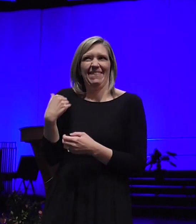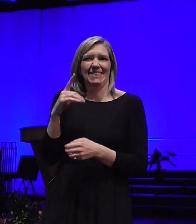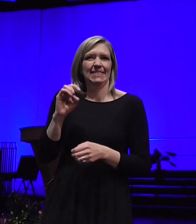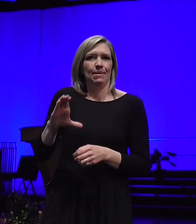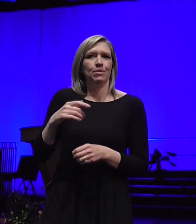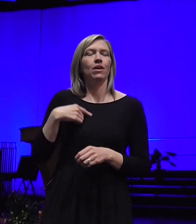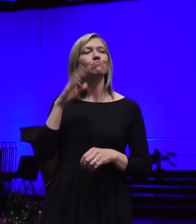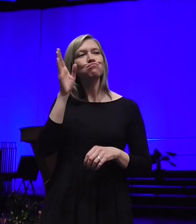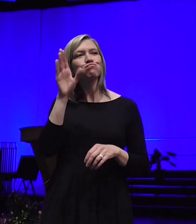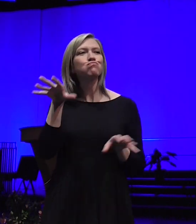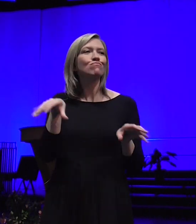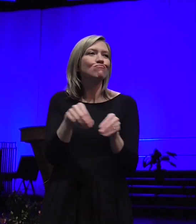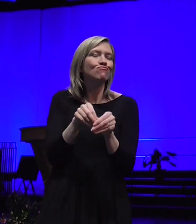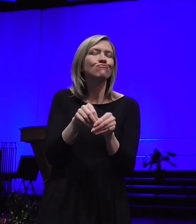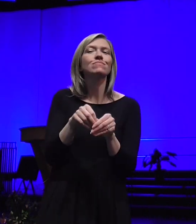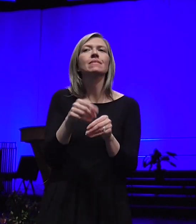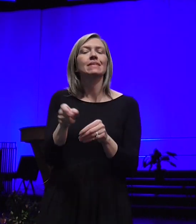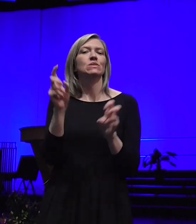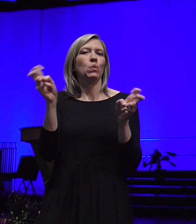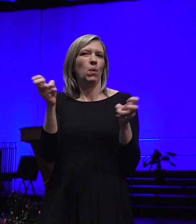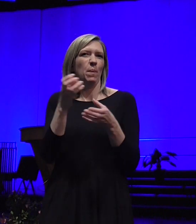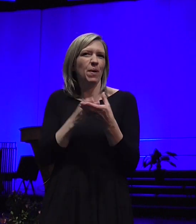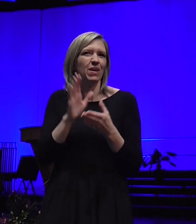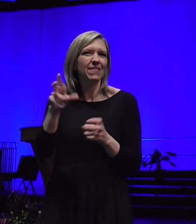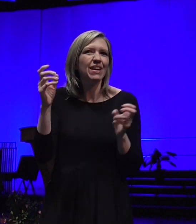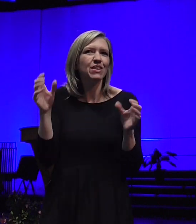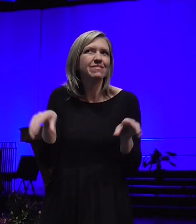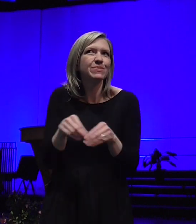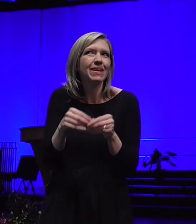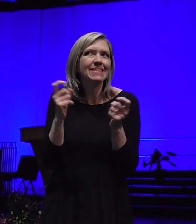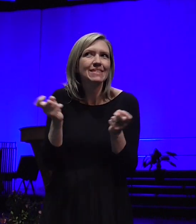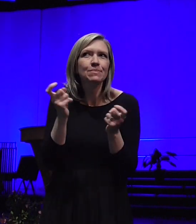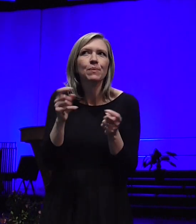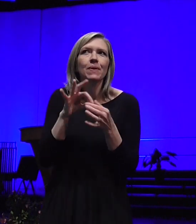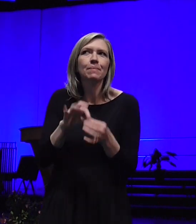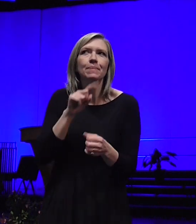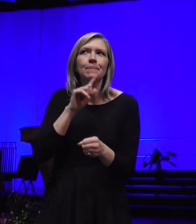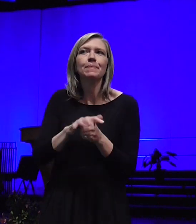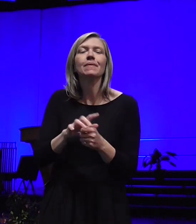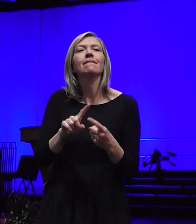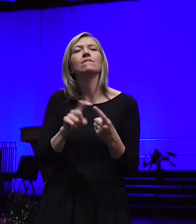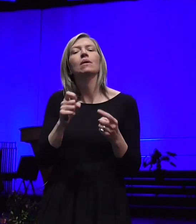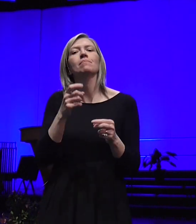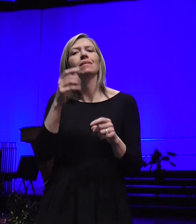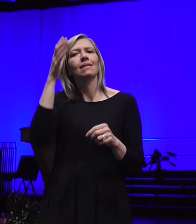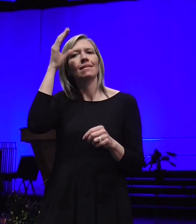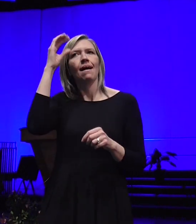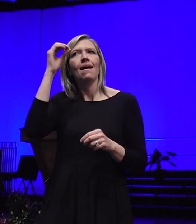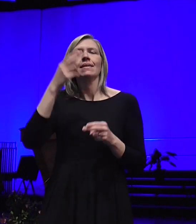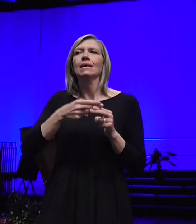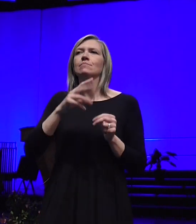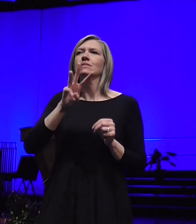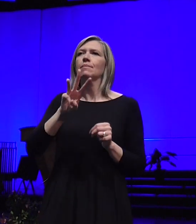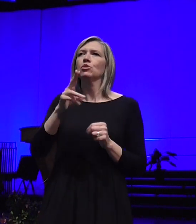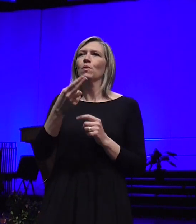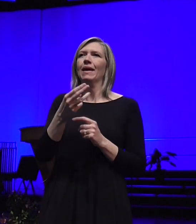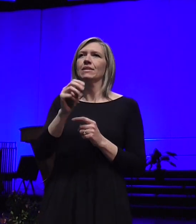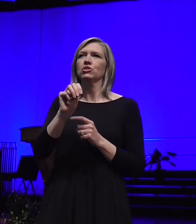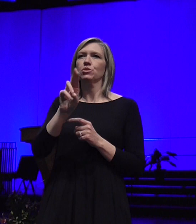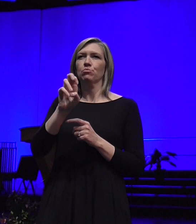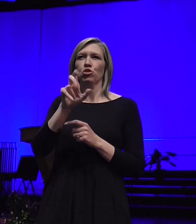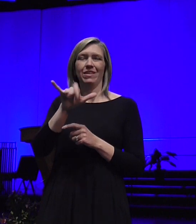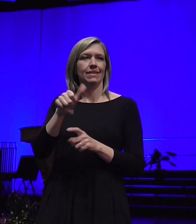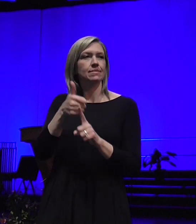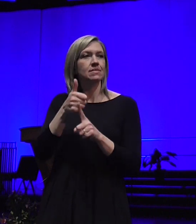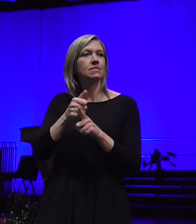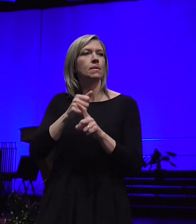this quote was a part of their ceremony, which I really loved about commitment. It's from a guy named W.H. Murray, who was a mountain